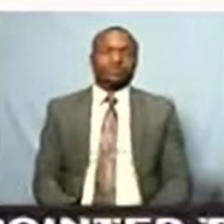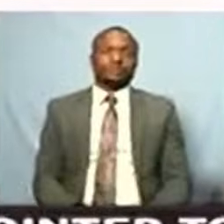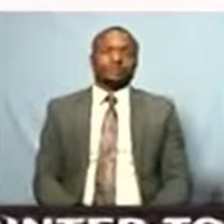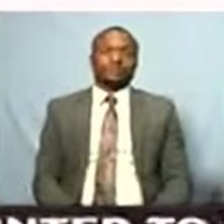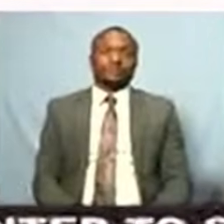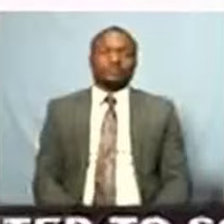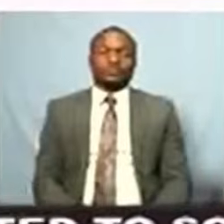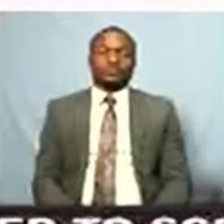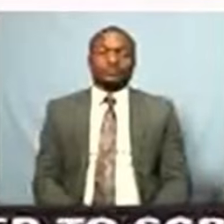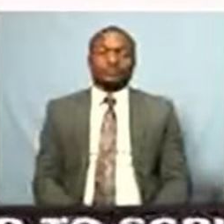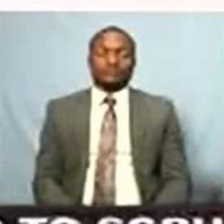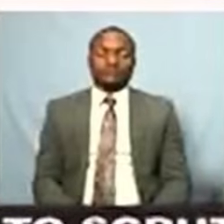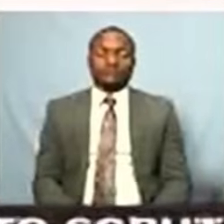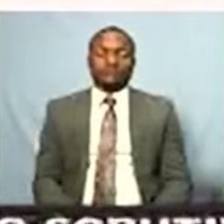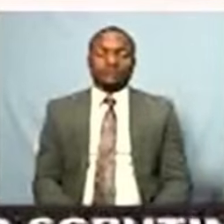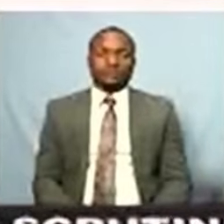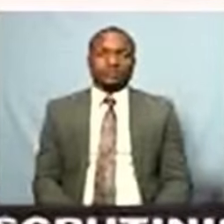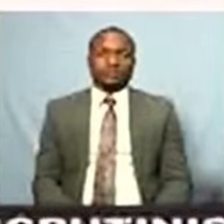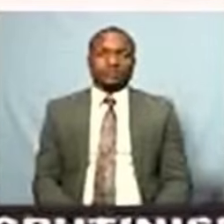Furthermore,